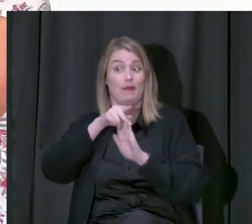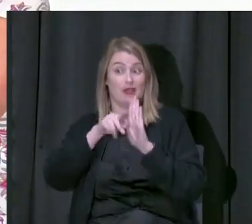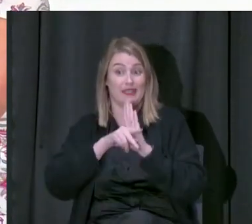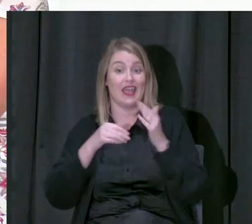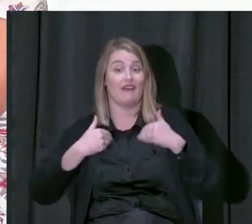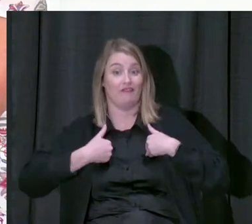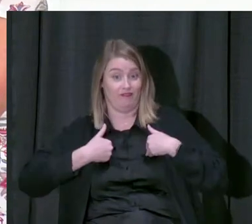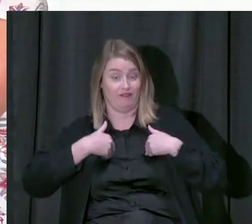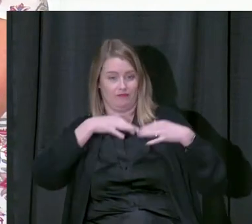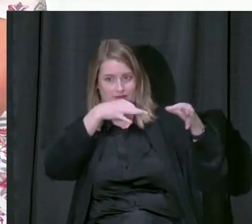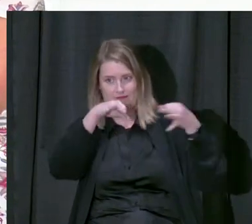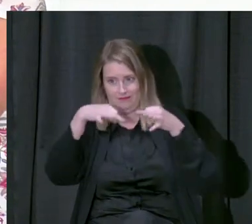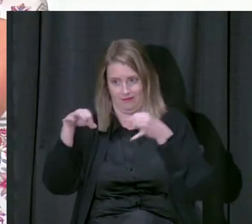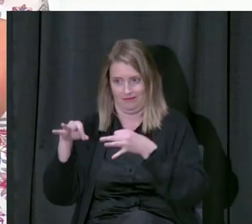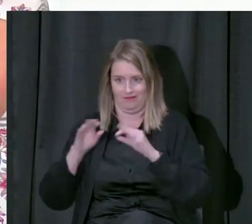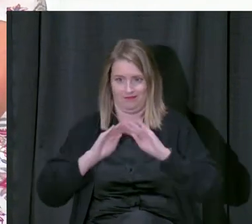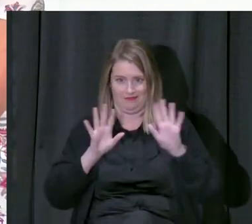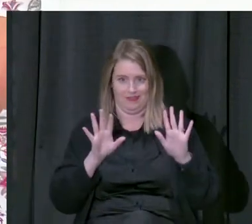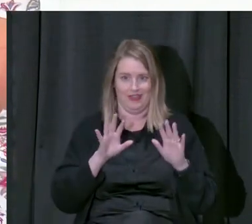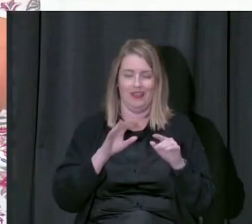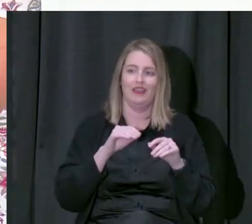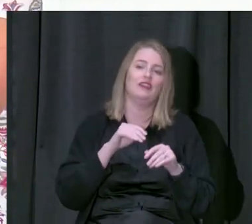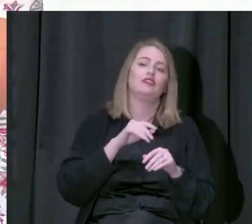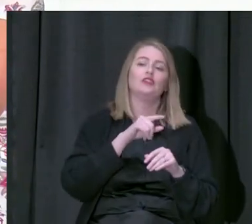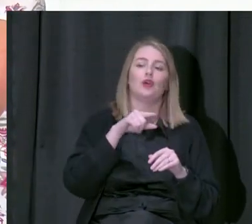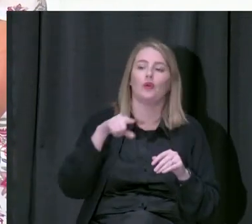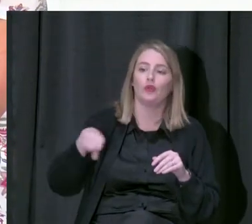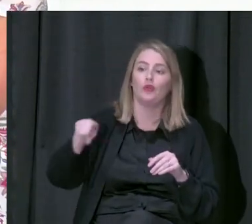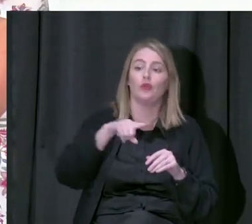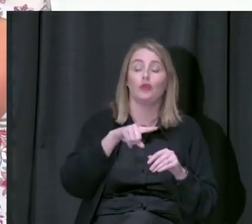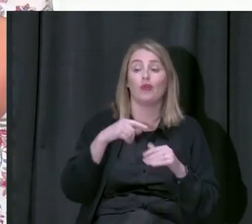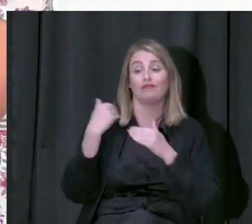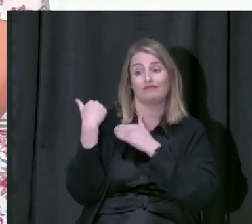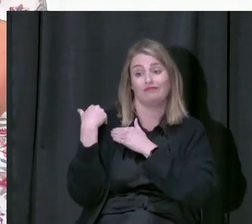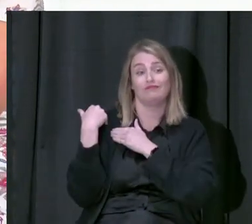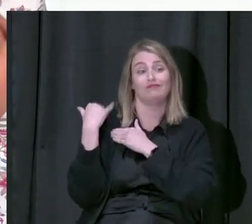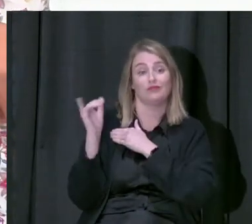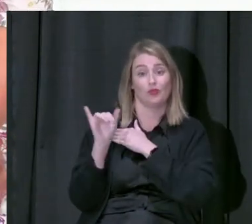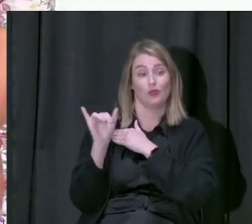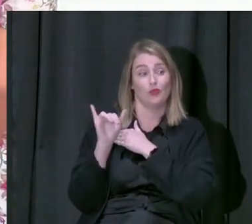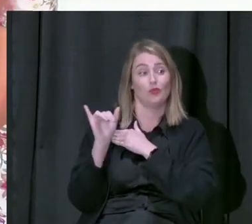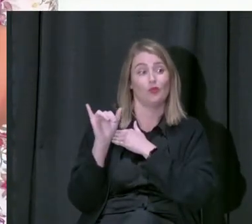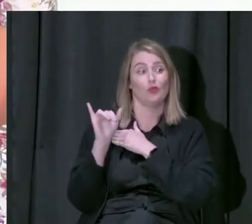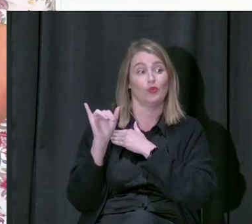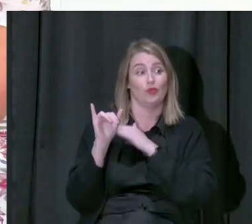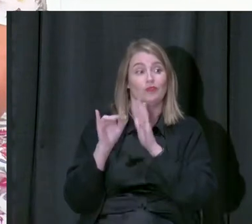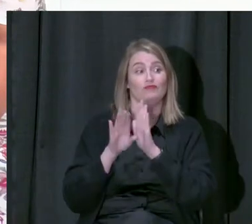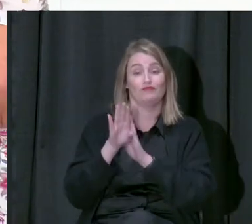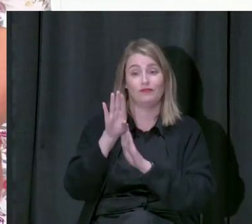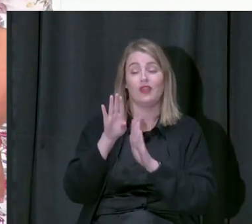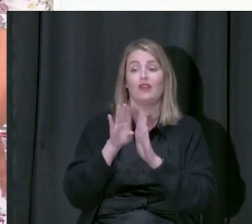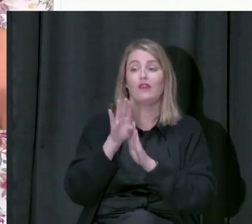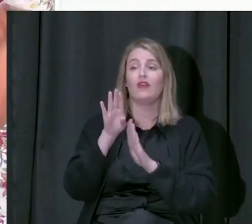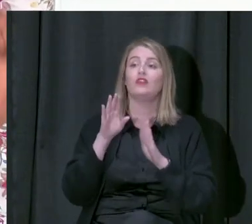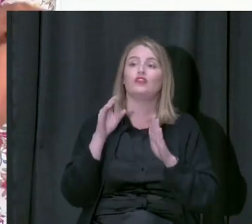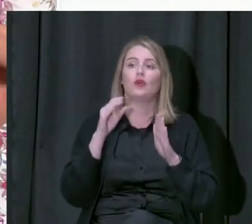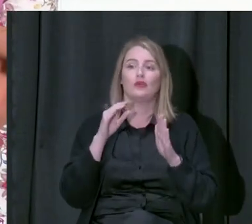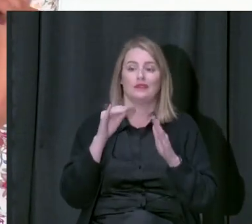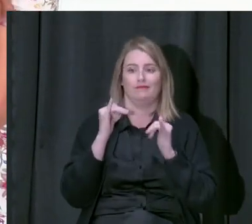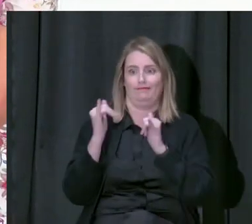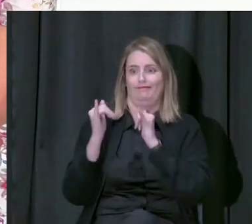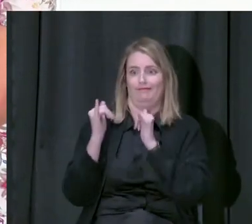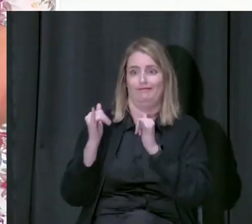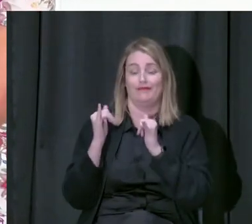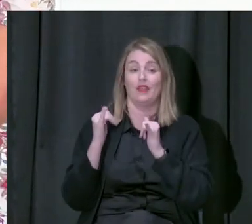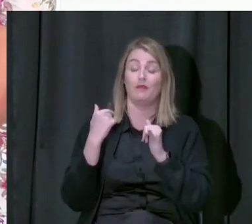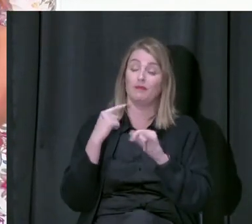is not differentiated for vendors. If you're developing, you're equally accountable. So the assets that they develop, we put it through the same rigor, but we also